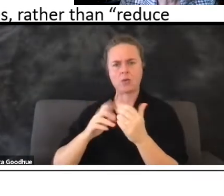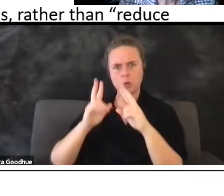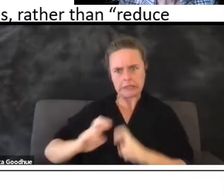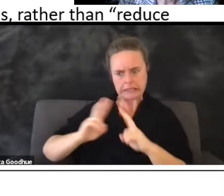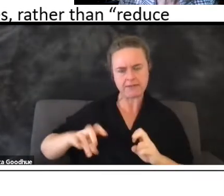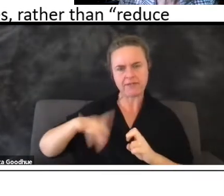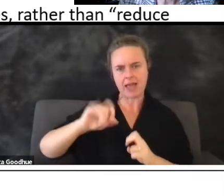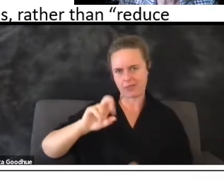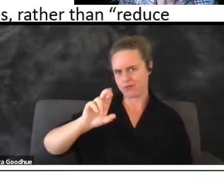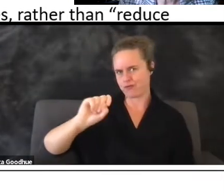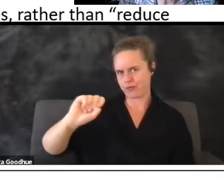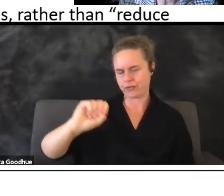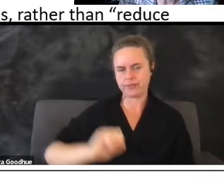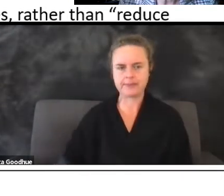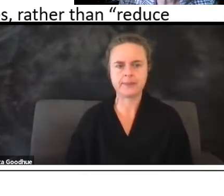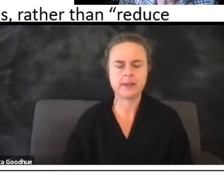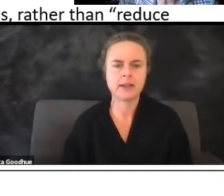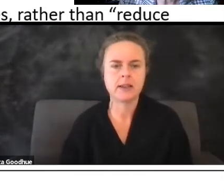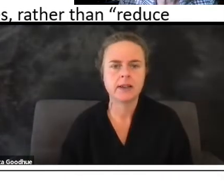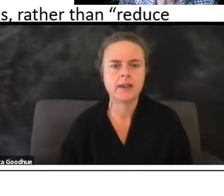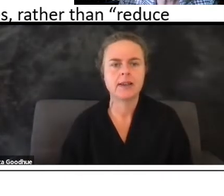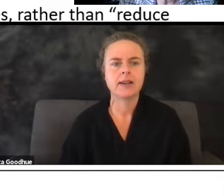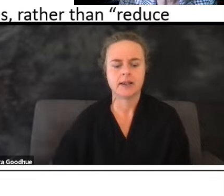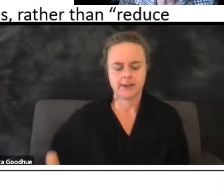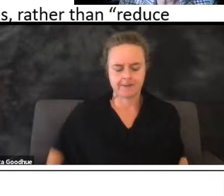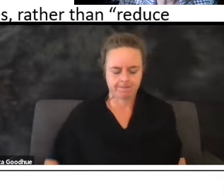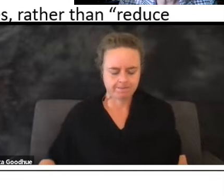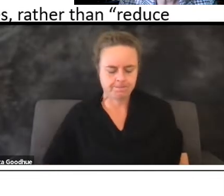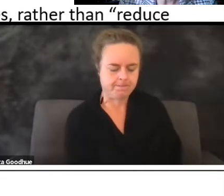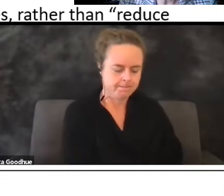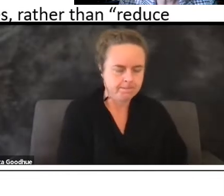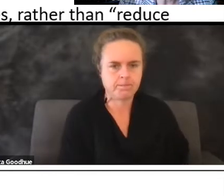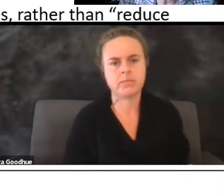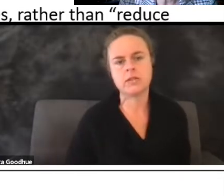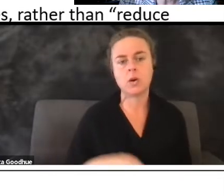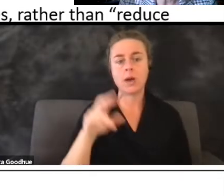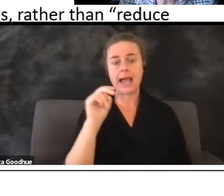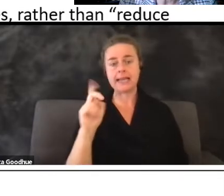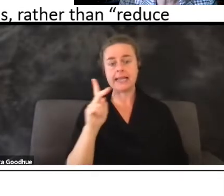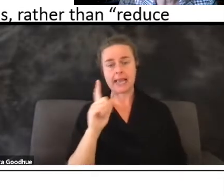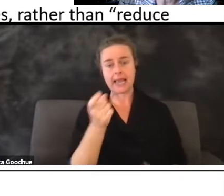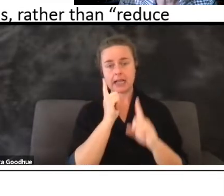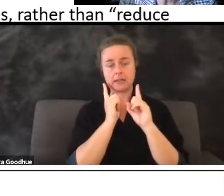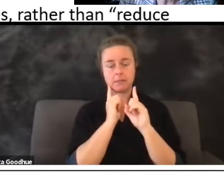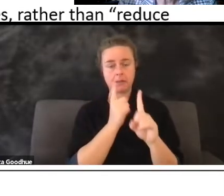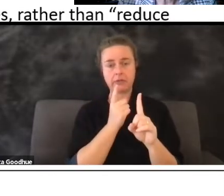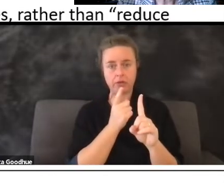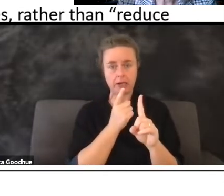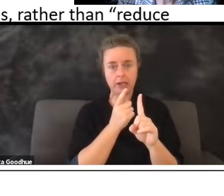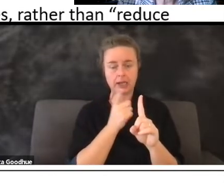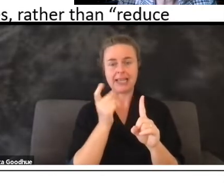it, where right now the mission of NEK Prosper is really to reduce